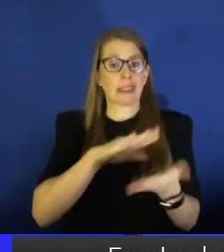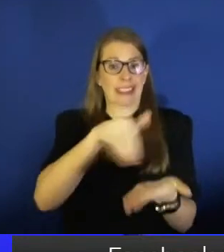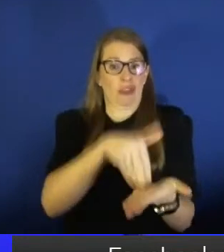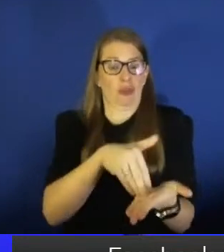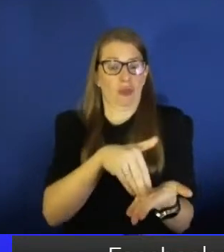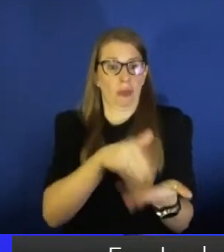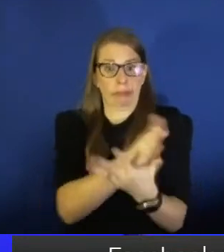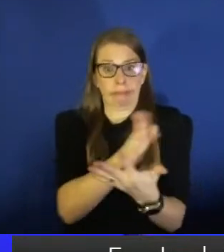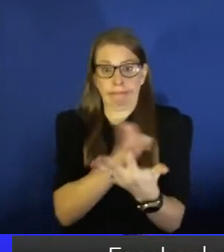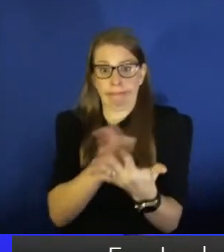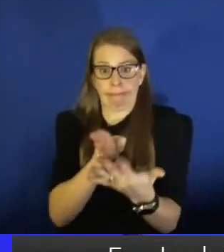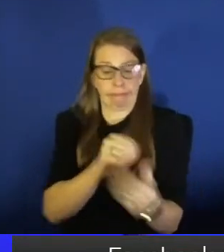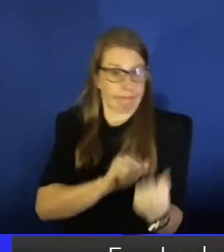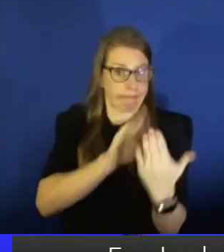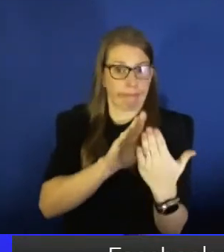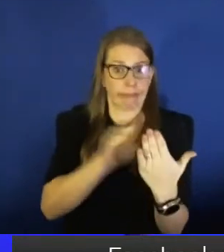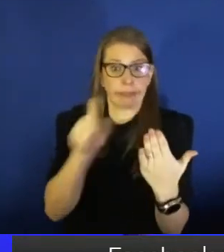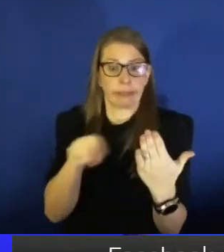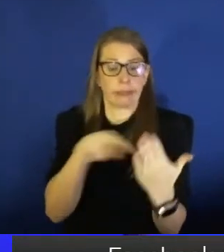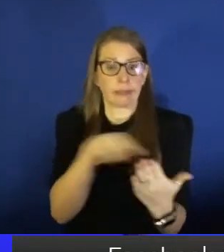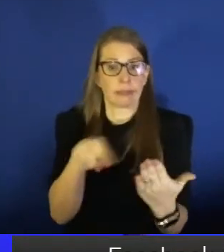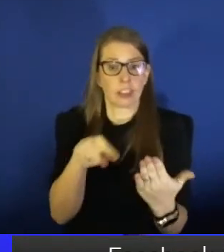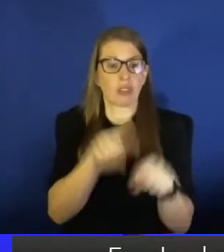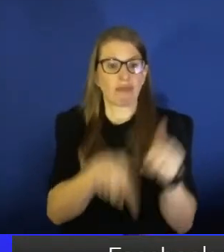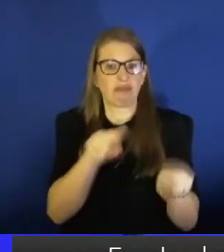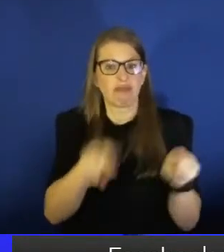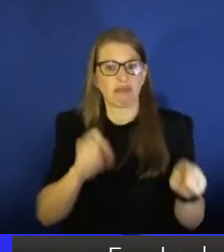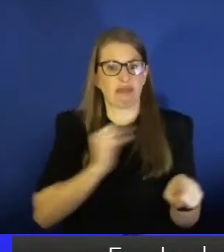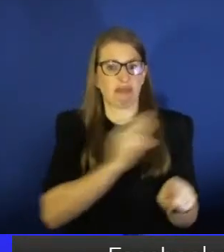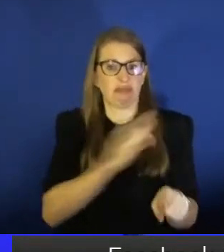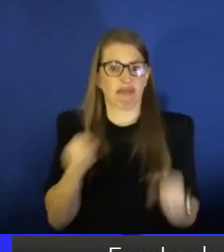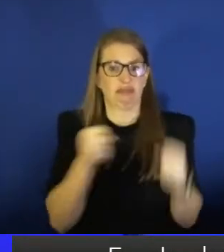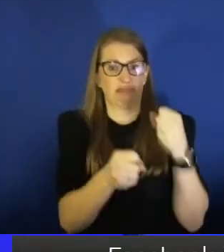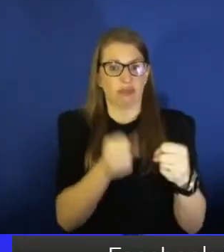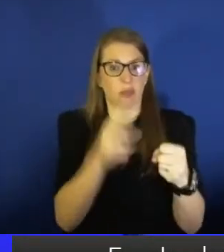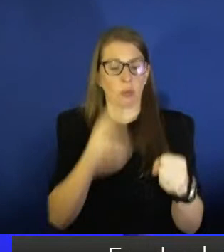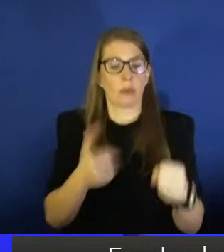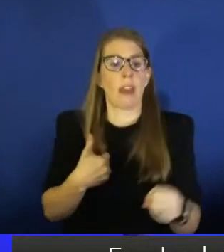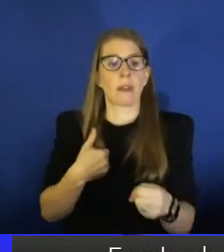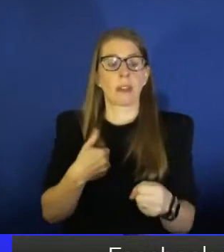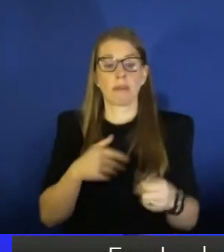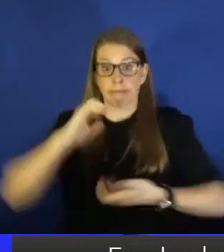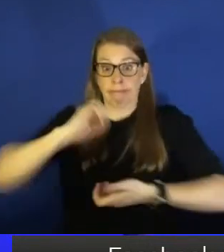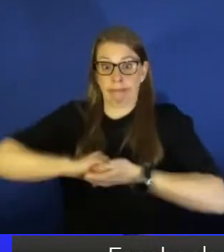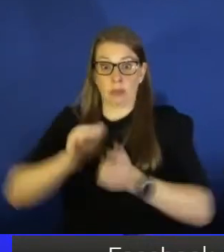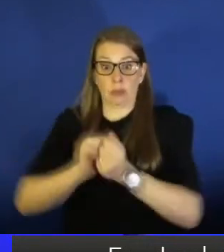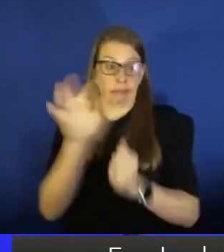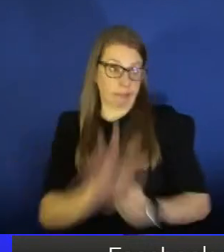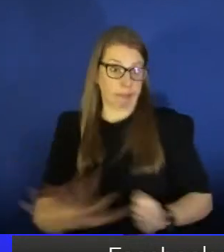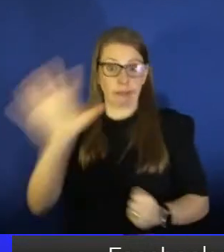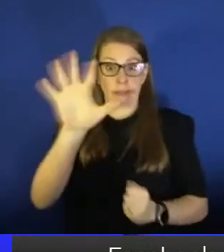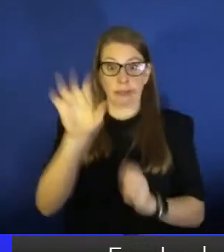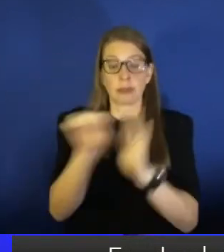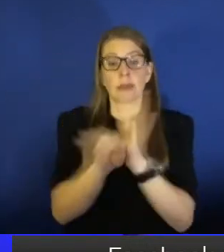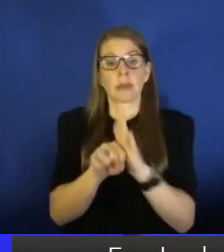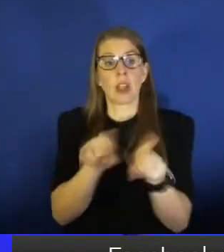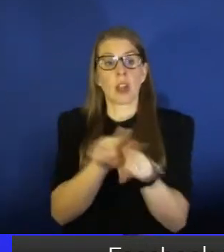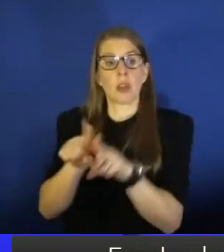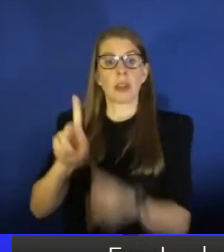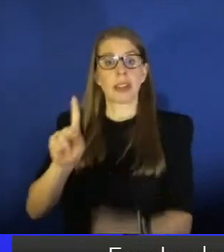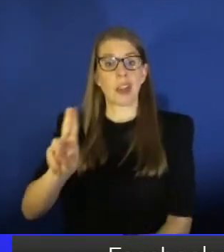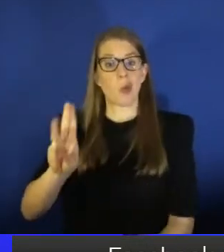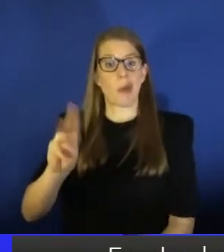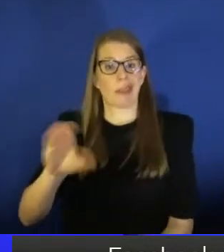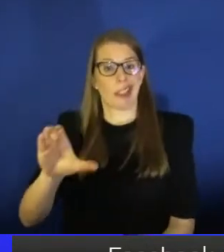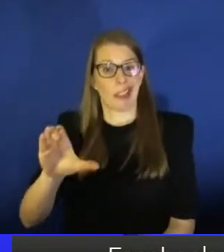we know we need to work with a multitude of our rural partners across the state as well as within and across KUMC. And so we're